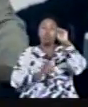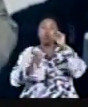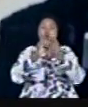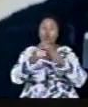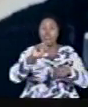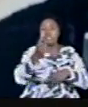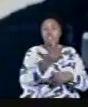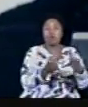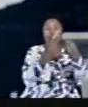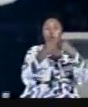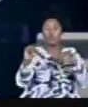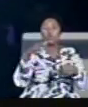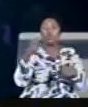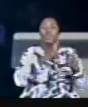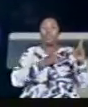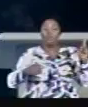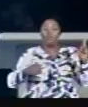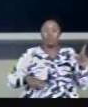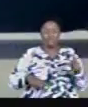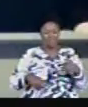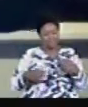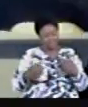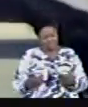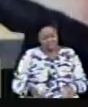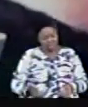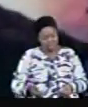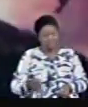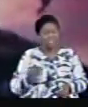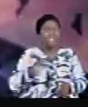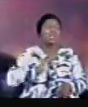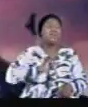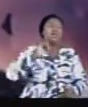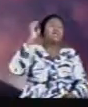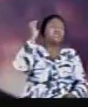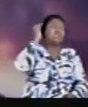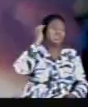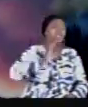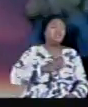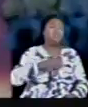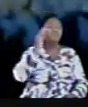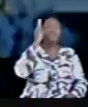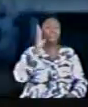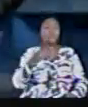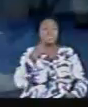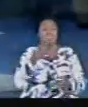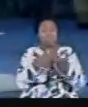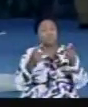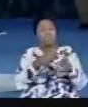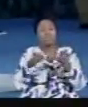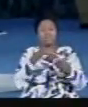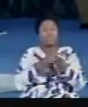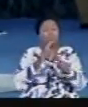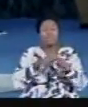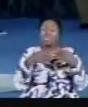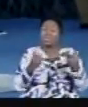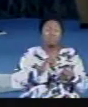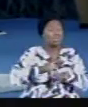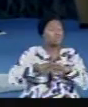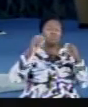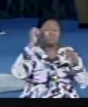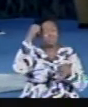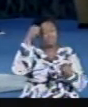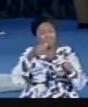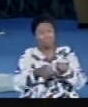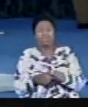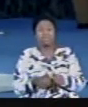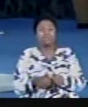of the Lord? I heard our pastor saying something about it before, but now I don't remember.